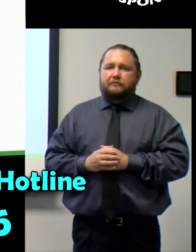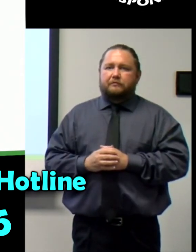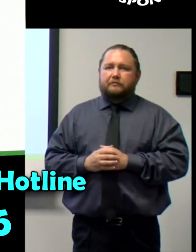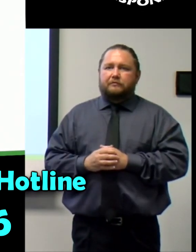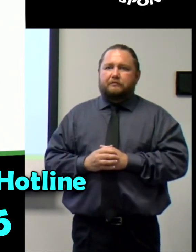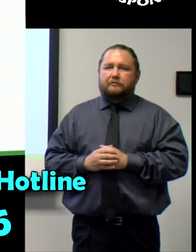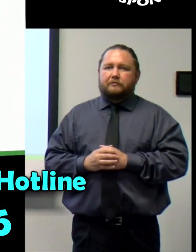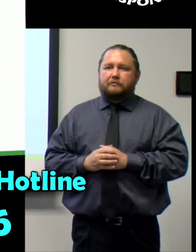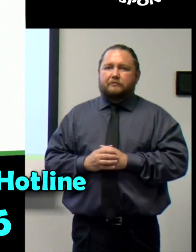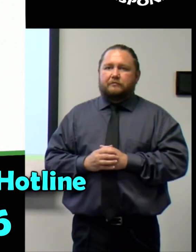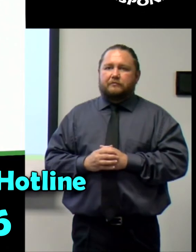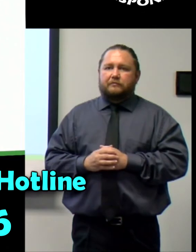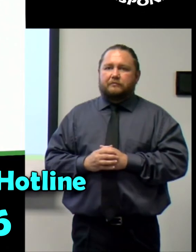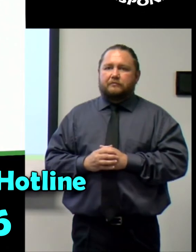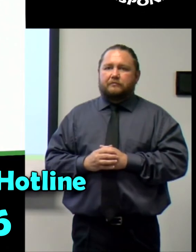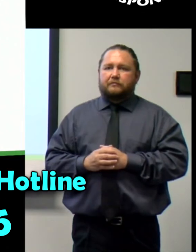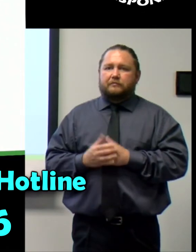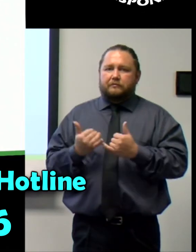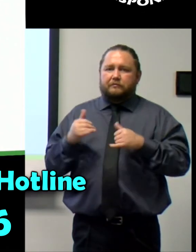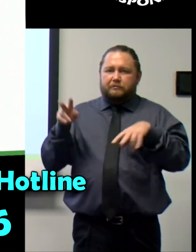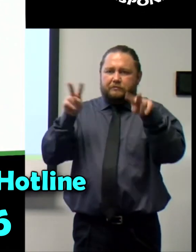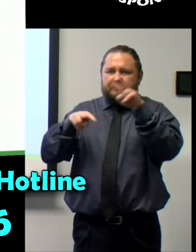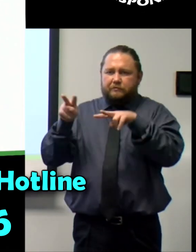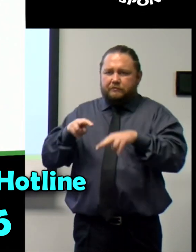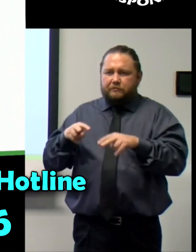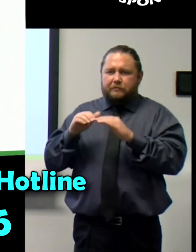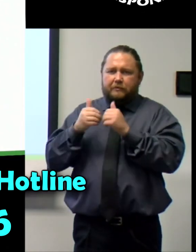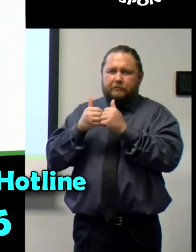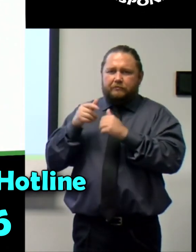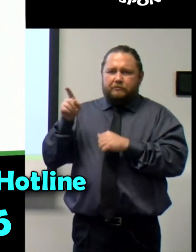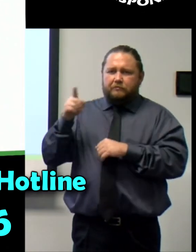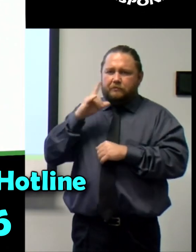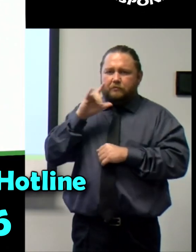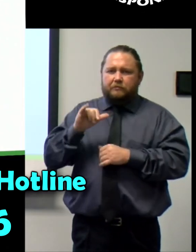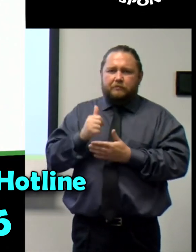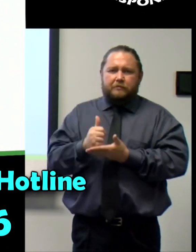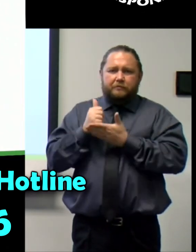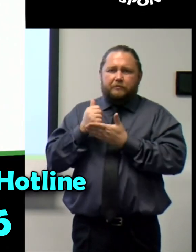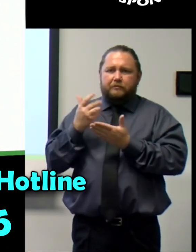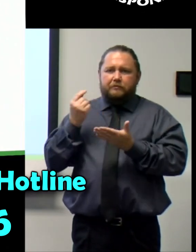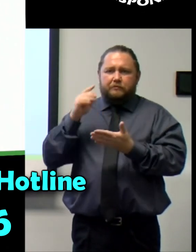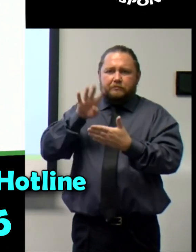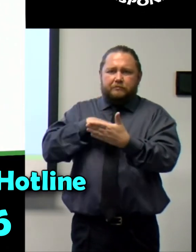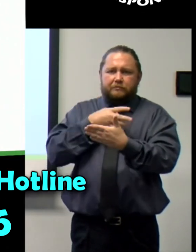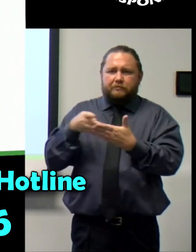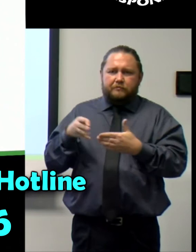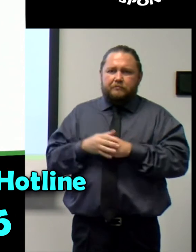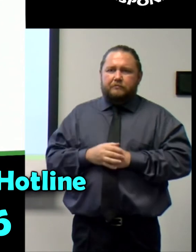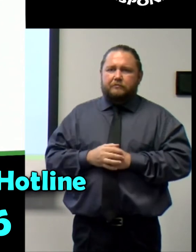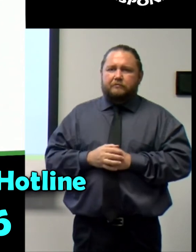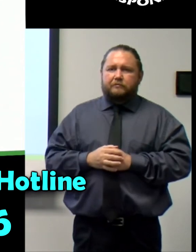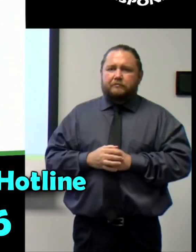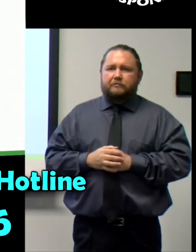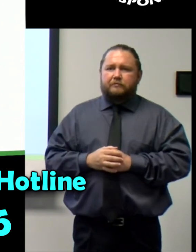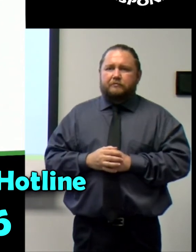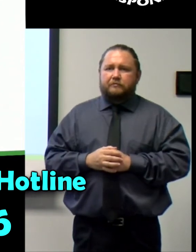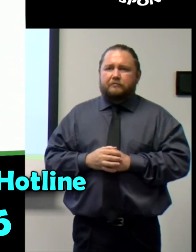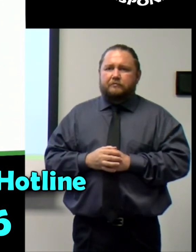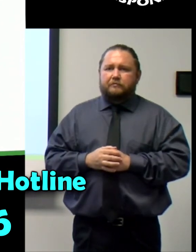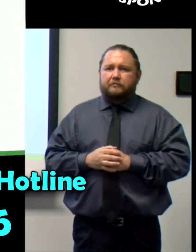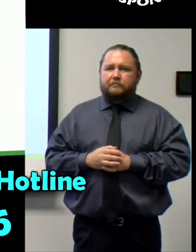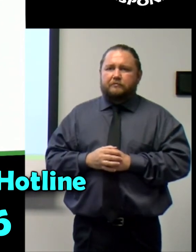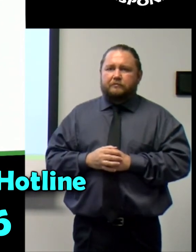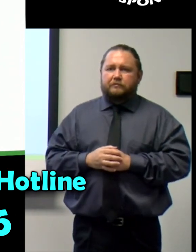Our epidemiologist uses a Google mobility app that shows where people are and where